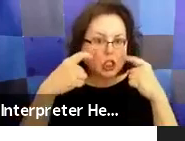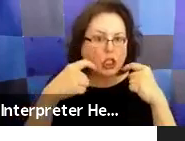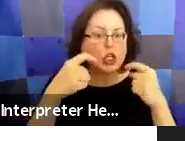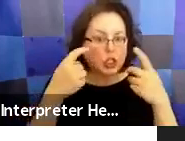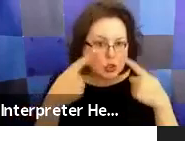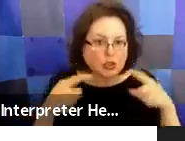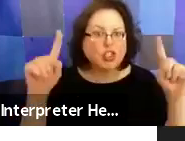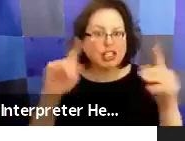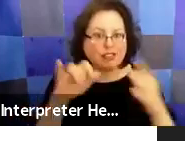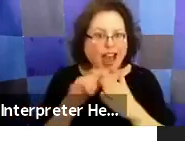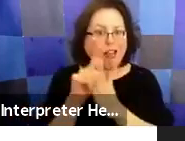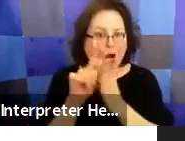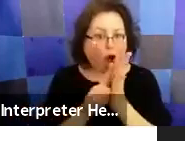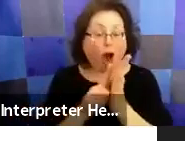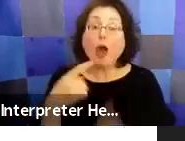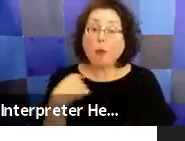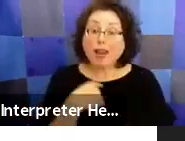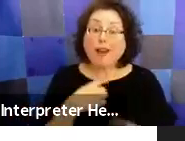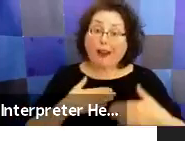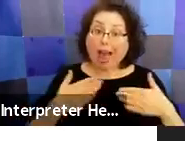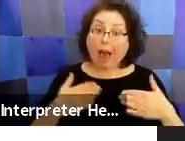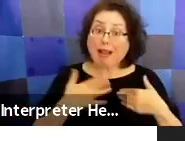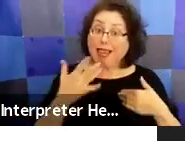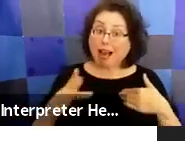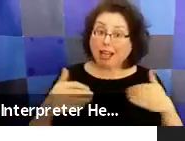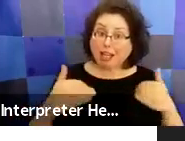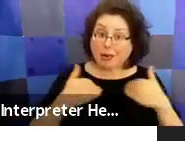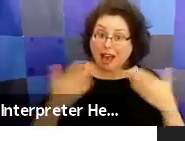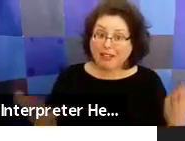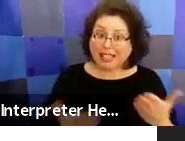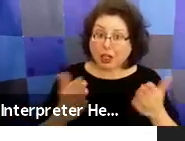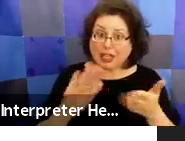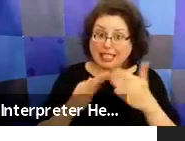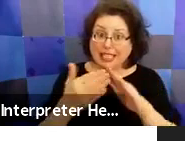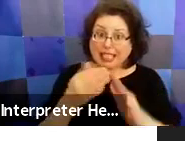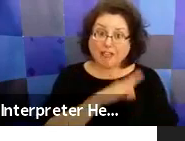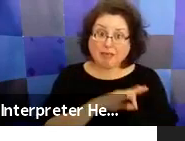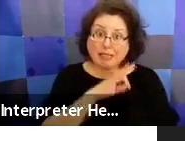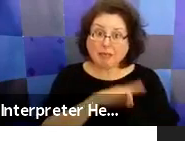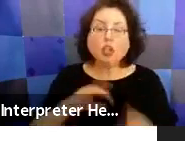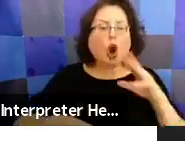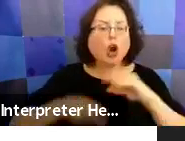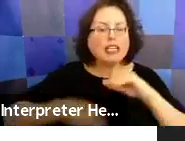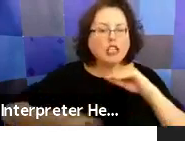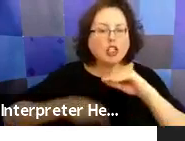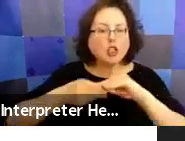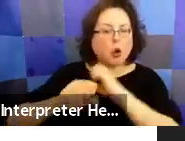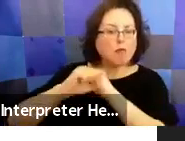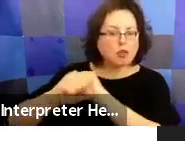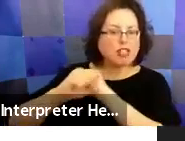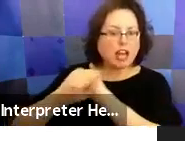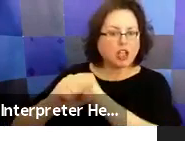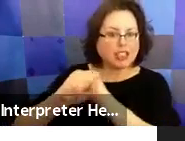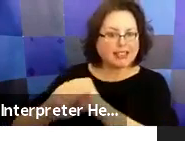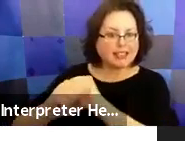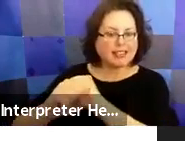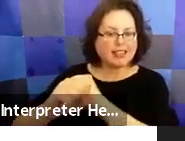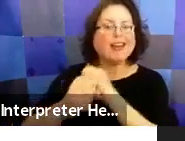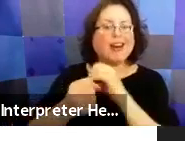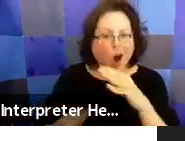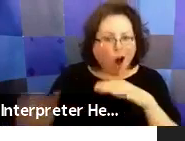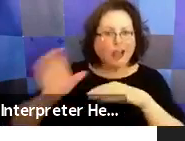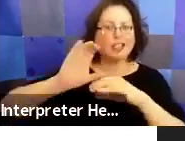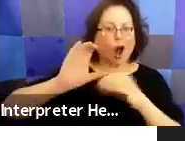we are grateful and fortunate to have in the city of Pittsburgh are additional protections on top of what the